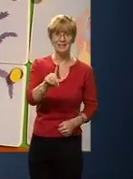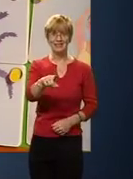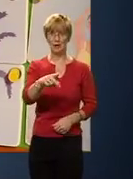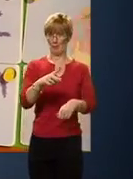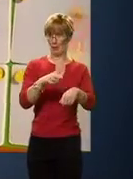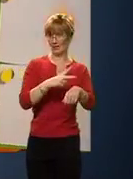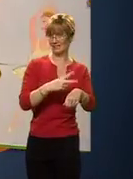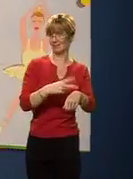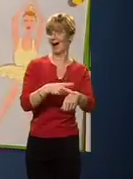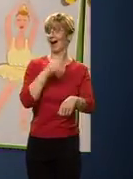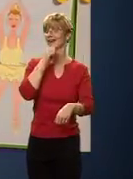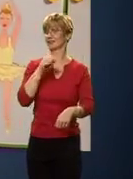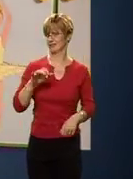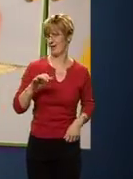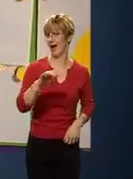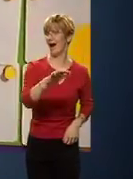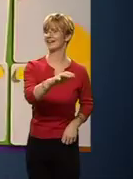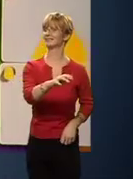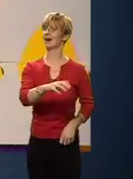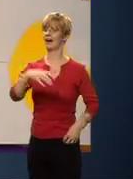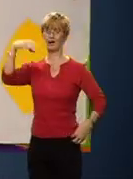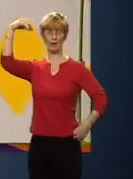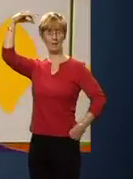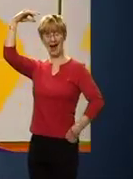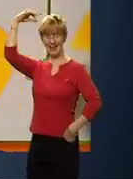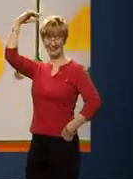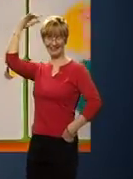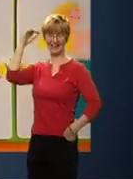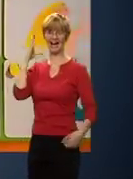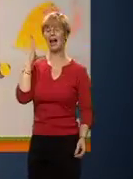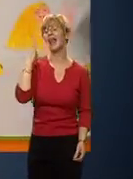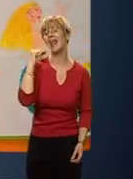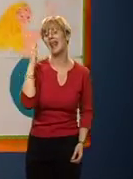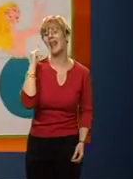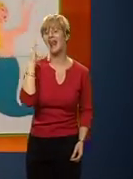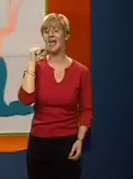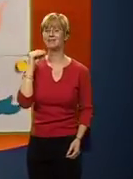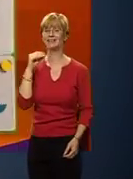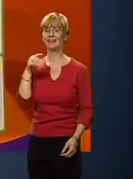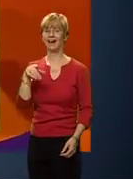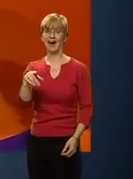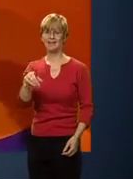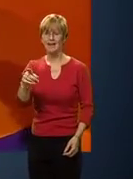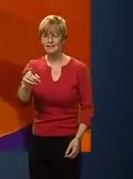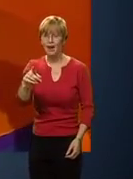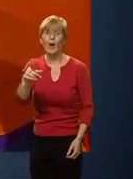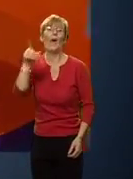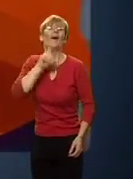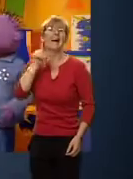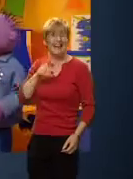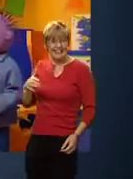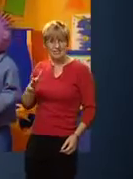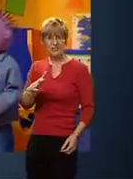Policeman, spider, ballerina, lemon, and